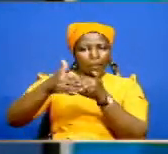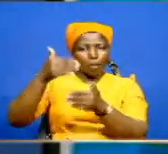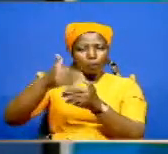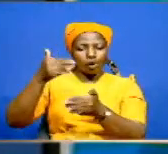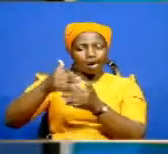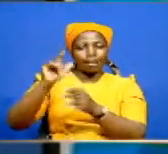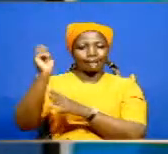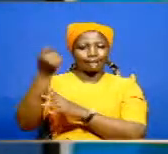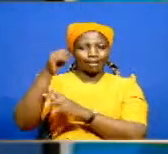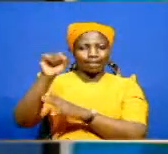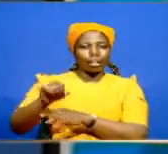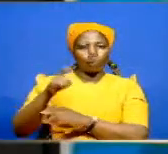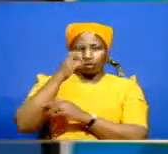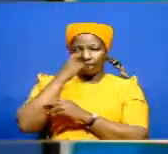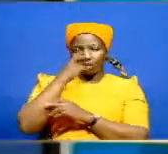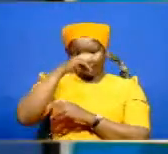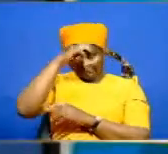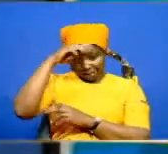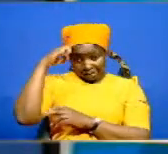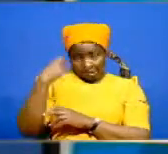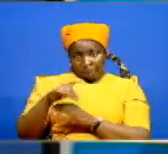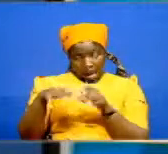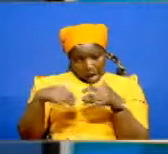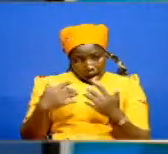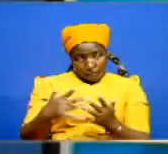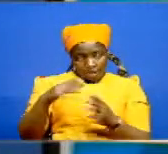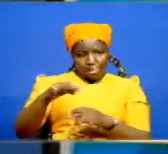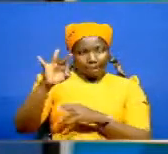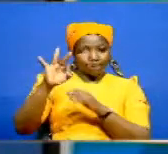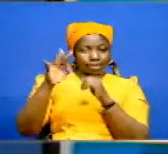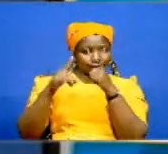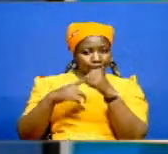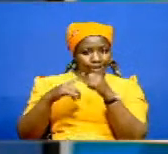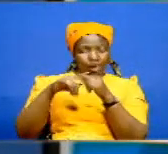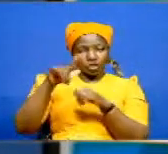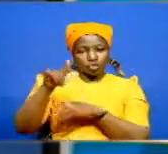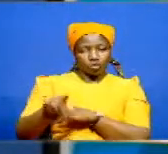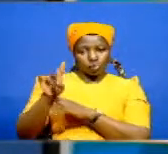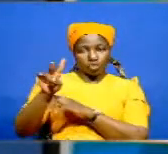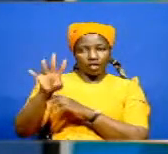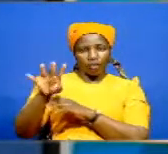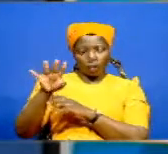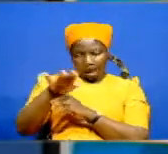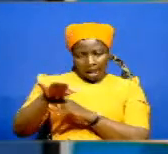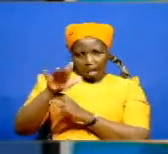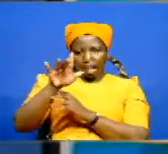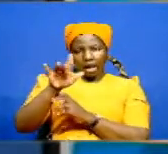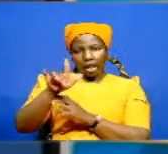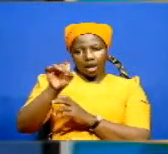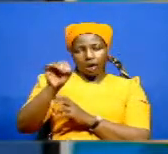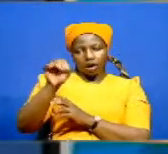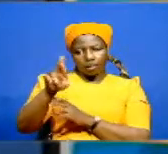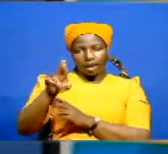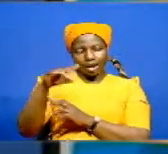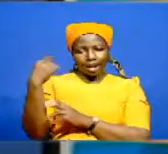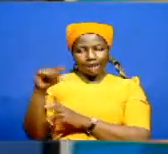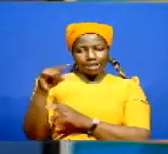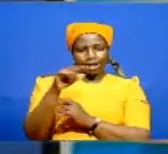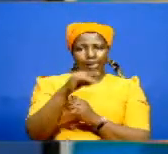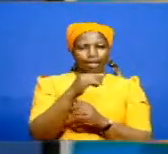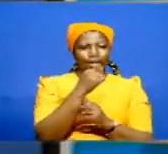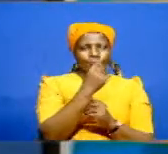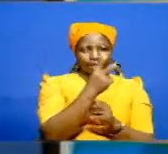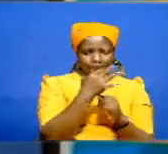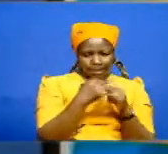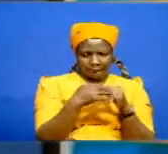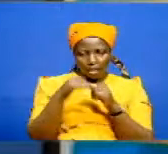South Sudan. As far as the temperatures are concerned, highs of 36 and lows of 24 in Lodwar. Garissa highs of 37, lows of 24,